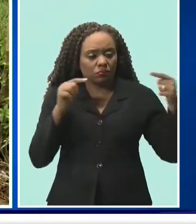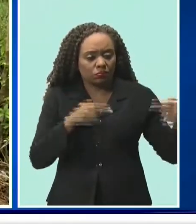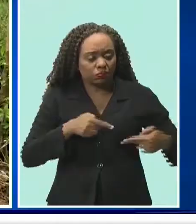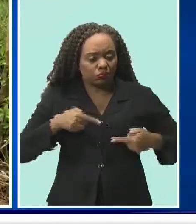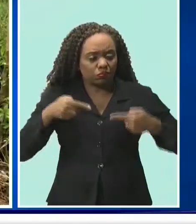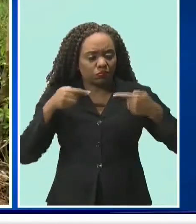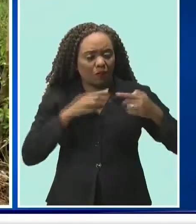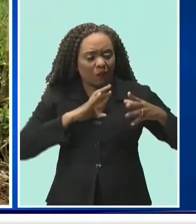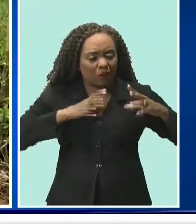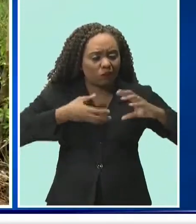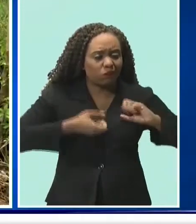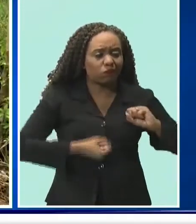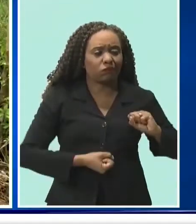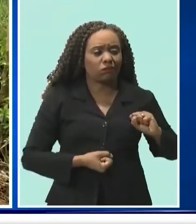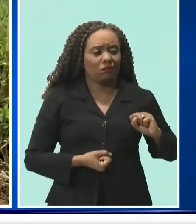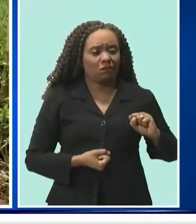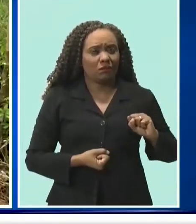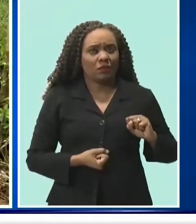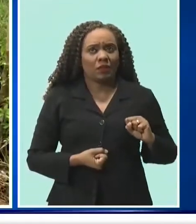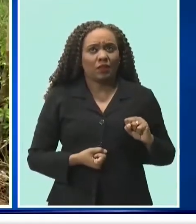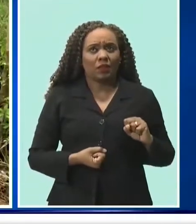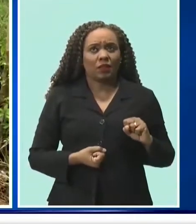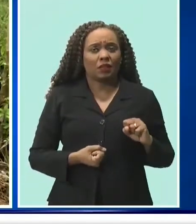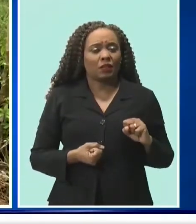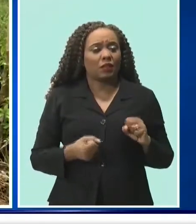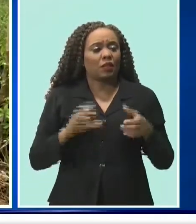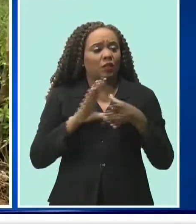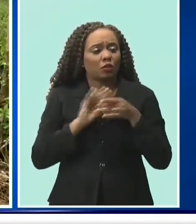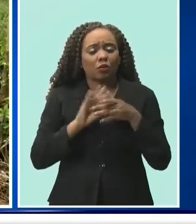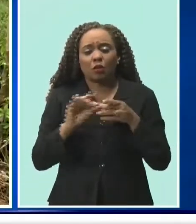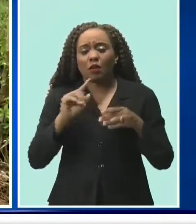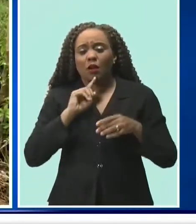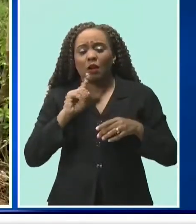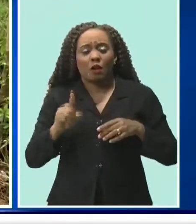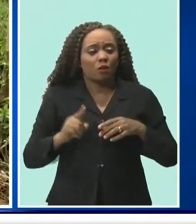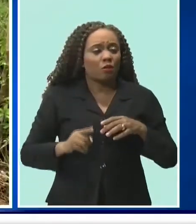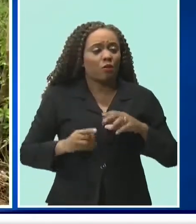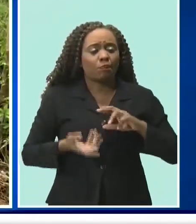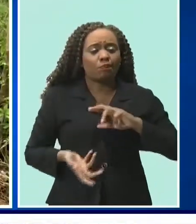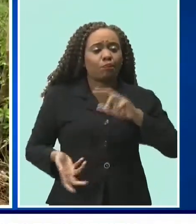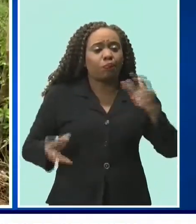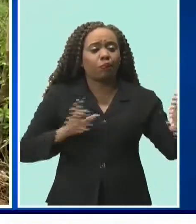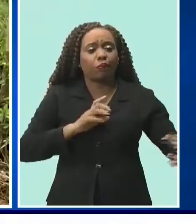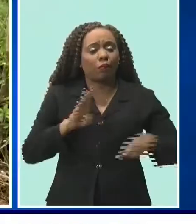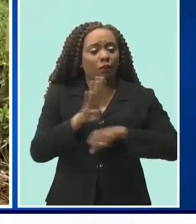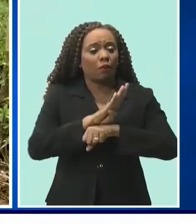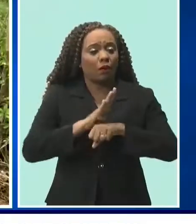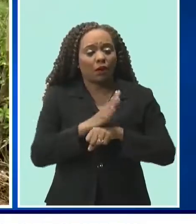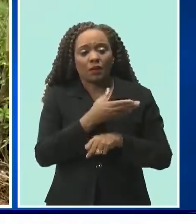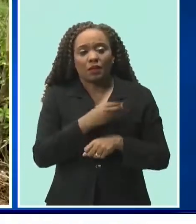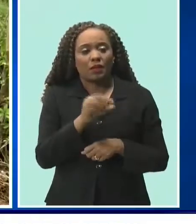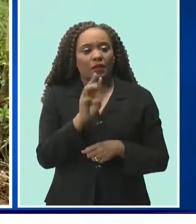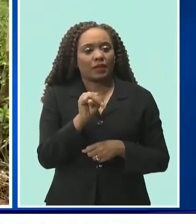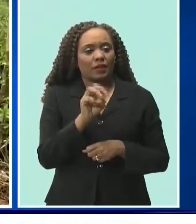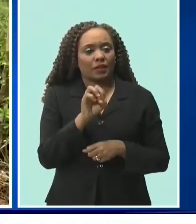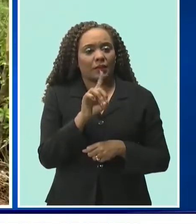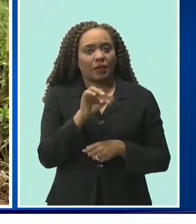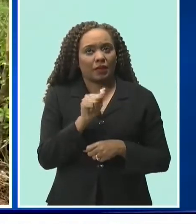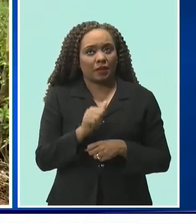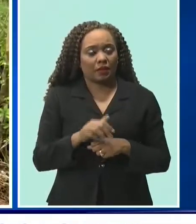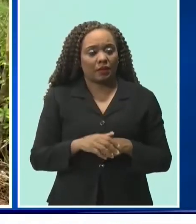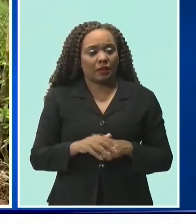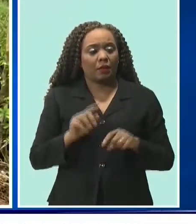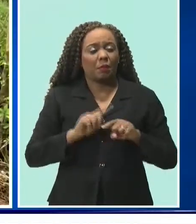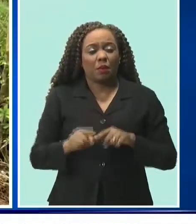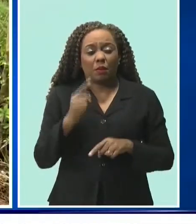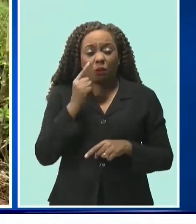happened. It's a story that rocked the nation and shook the media fraternity in Barbados to its core. But one